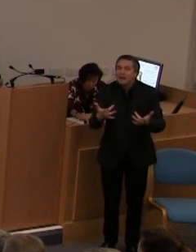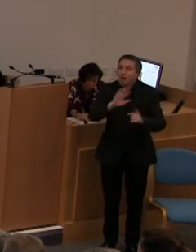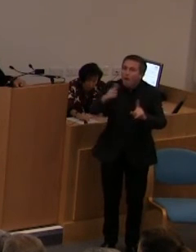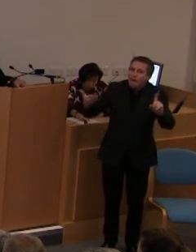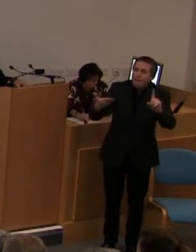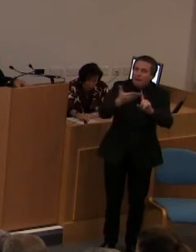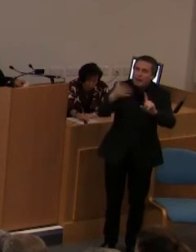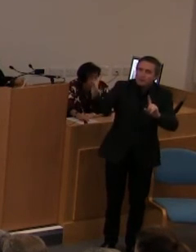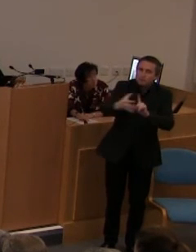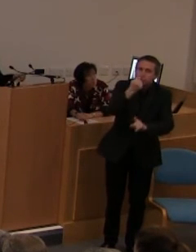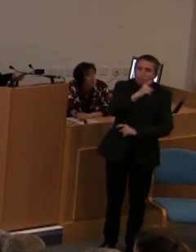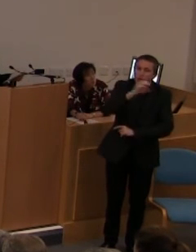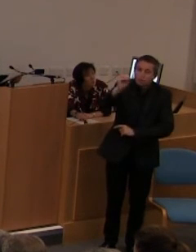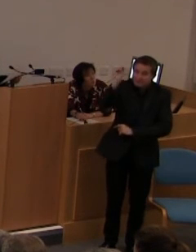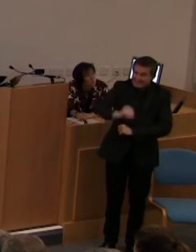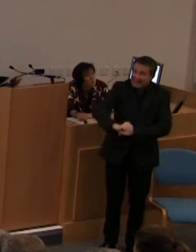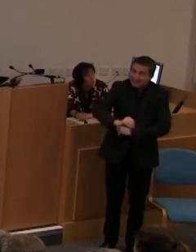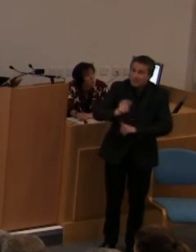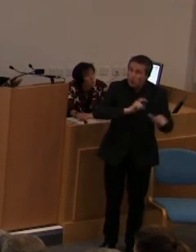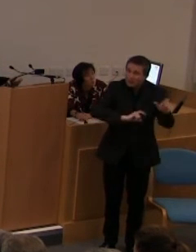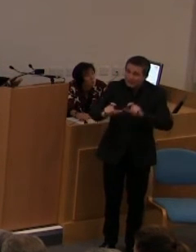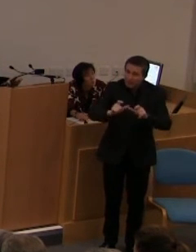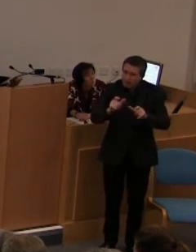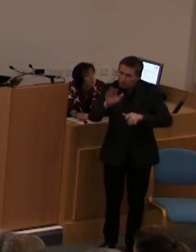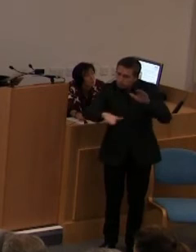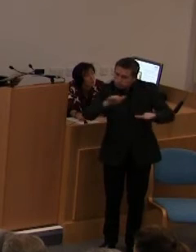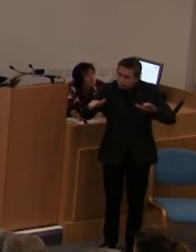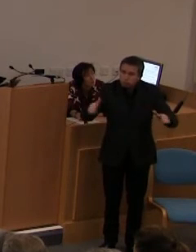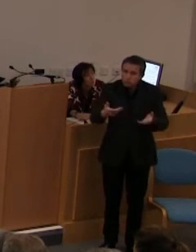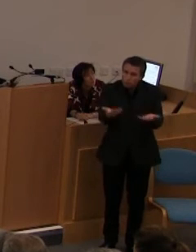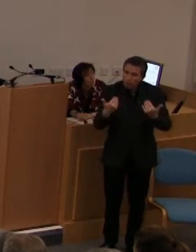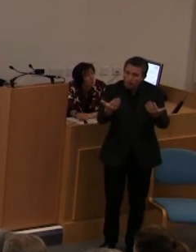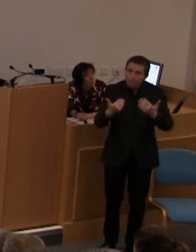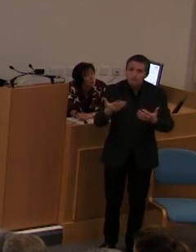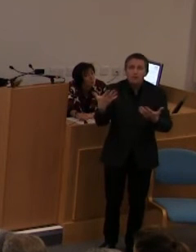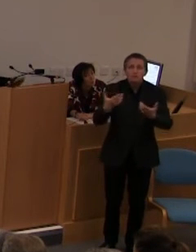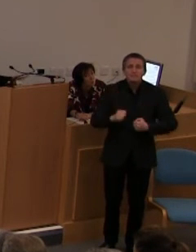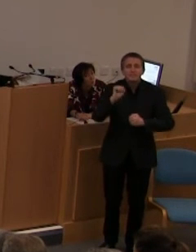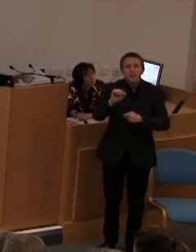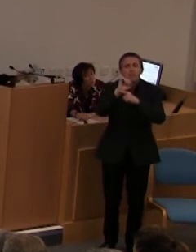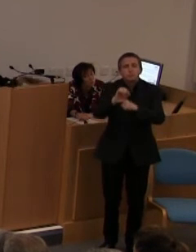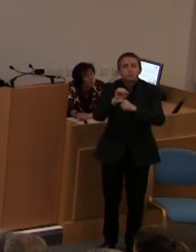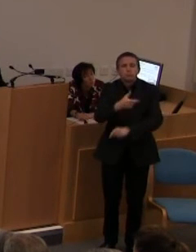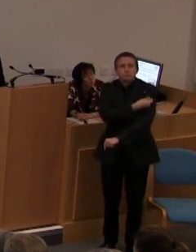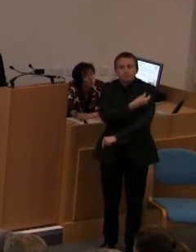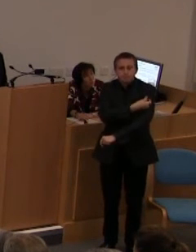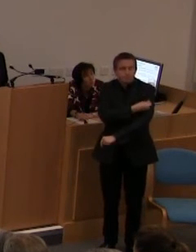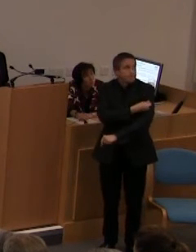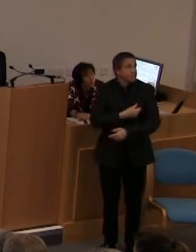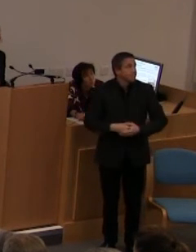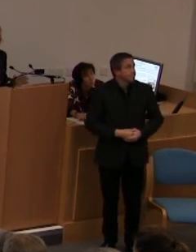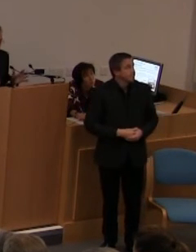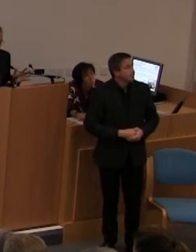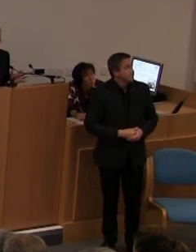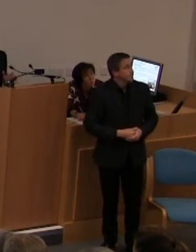100%, we're going to continue to push it hard. But again, very innovative what is actually available. Staff